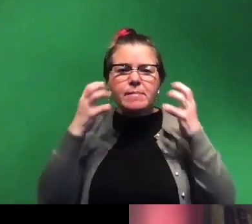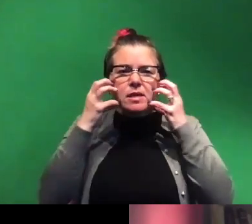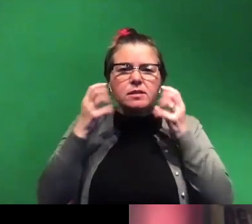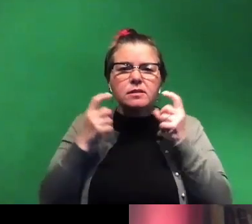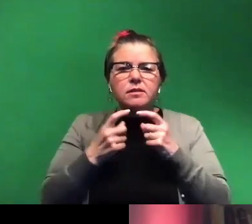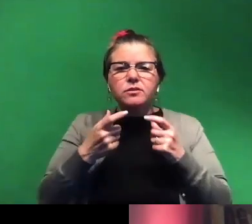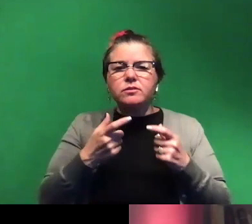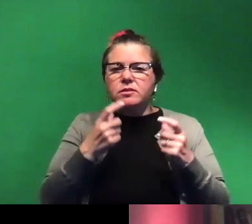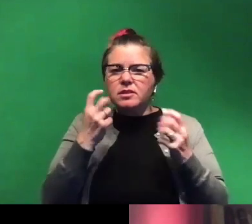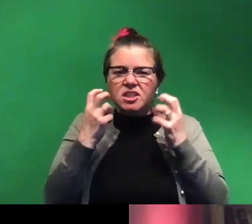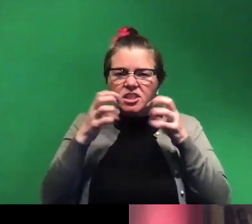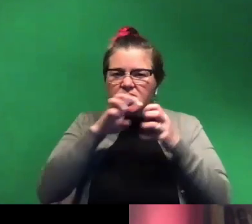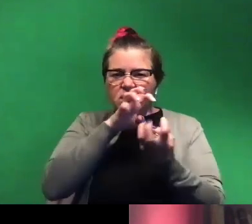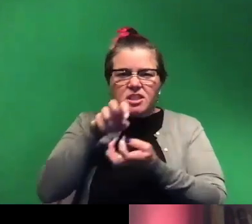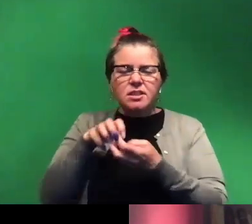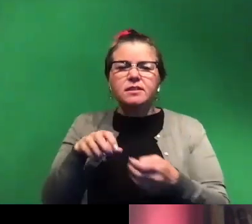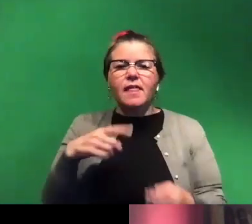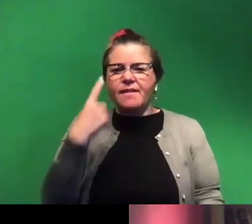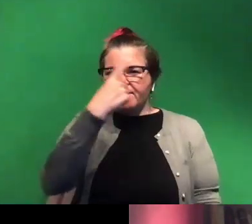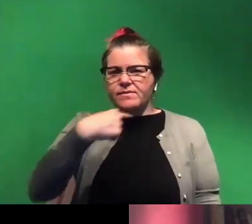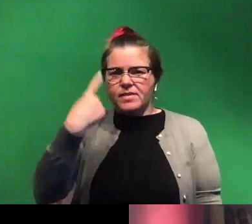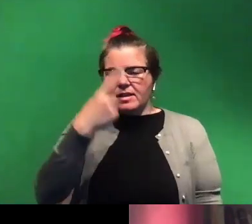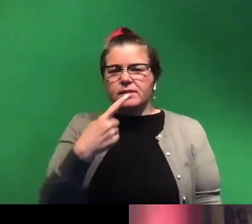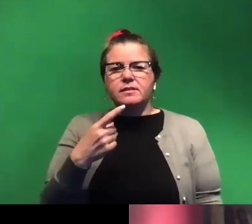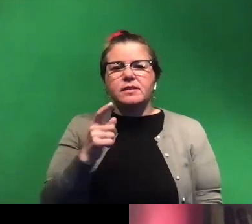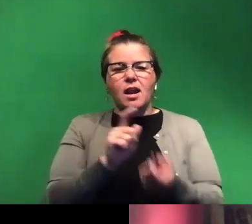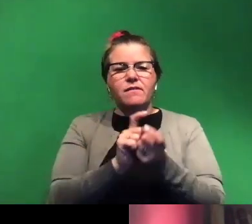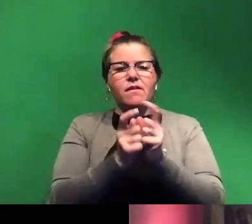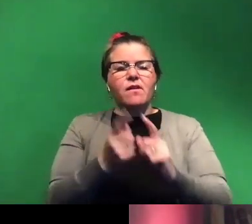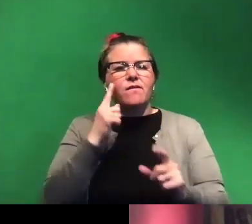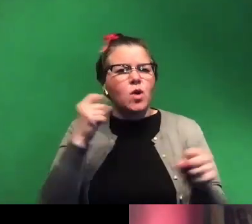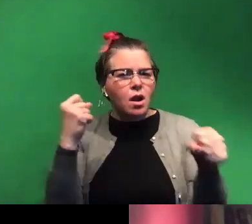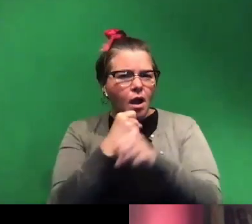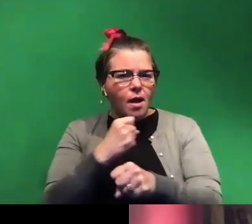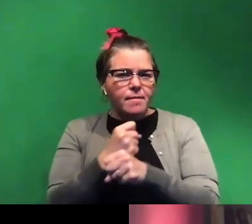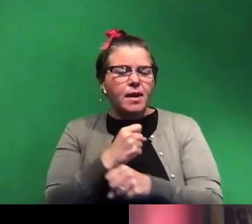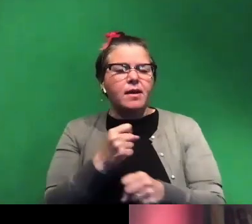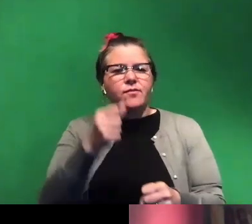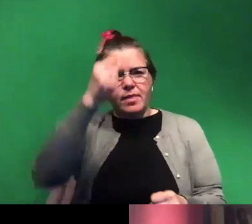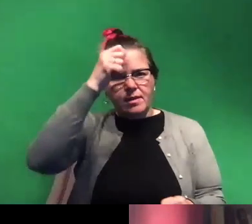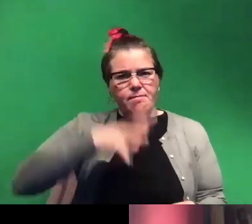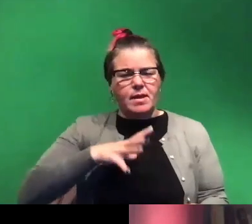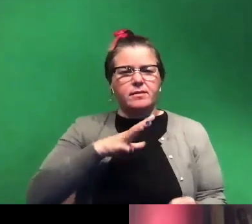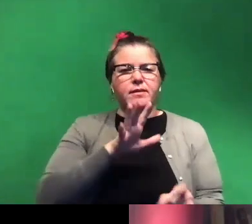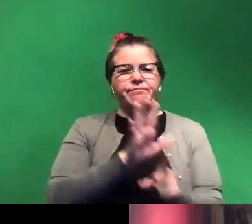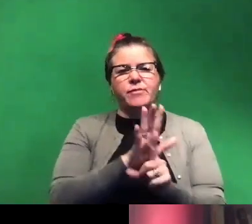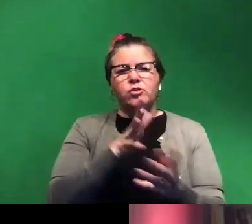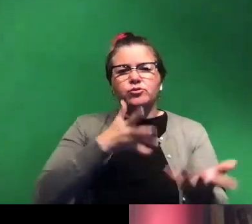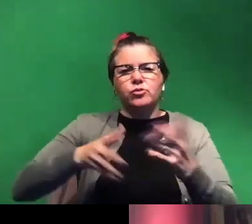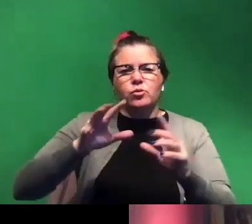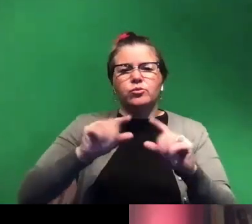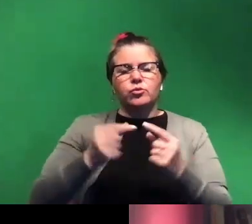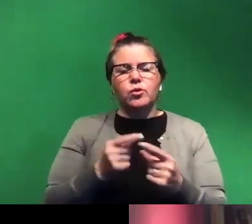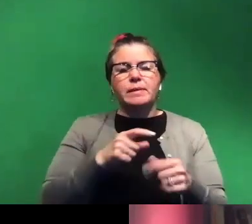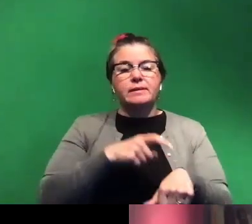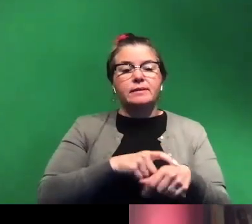big teeth, that was a face that basically evolved for combat between the males in a social group. And that over time, our